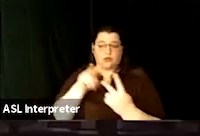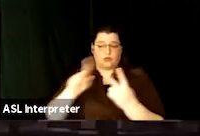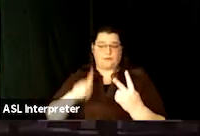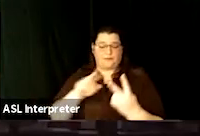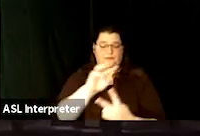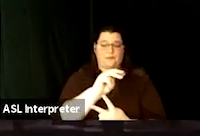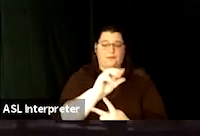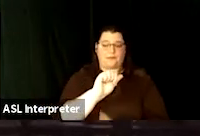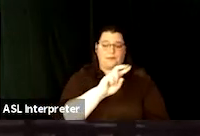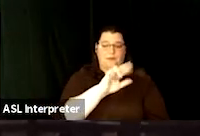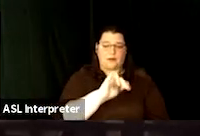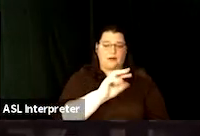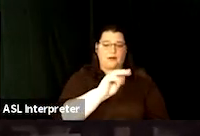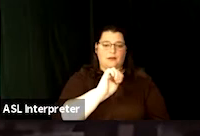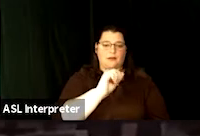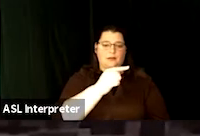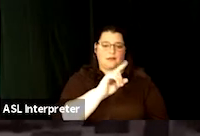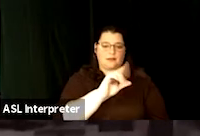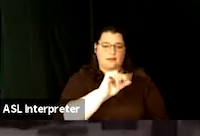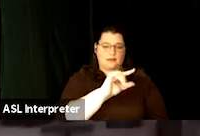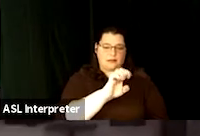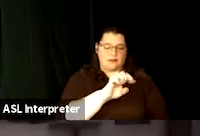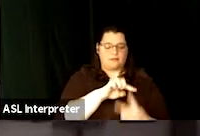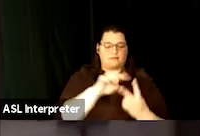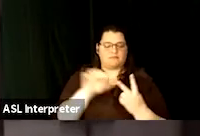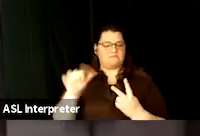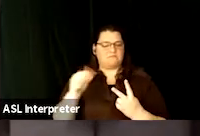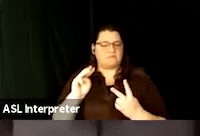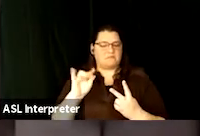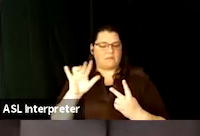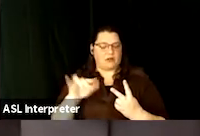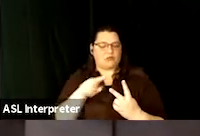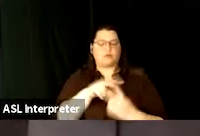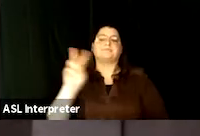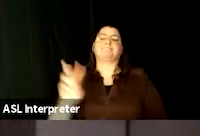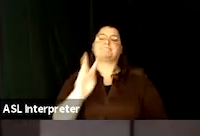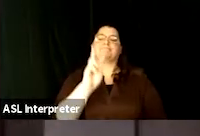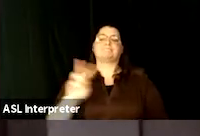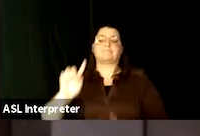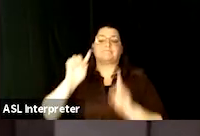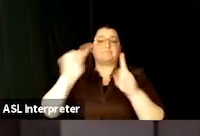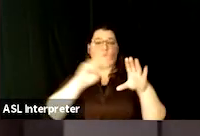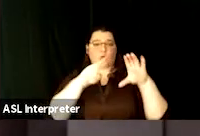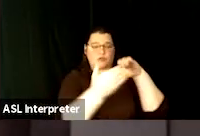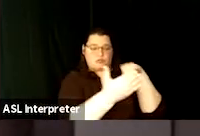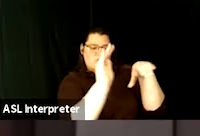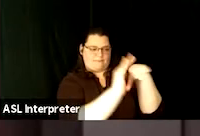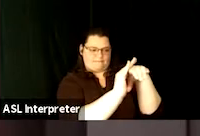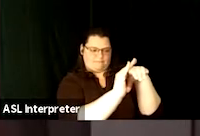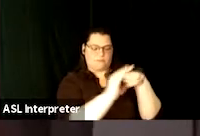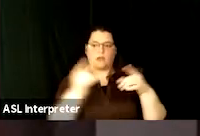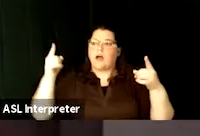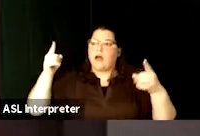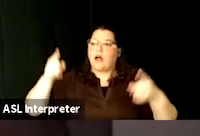Suddenly there was a great earthquake, for an angel of the Lord, descending from heaven, came and rolled back the